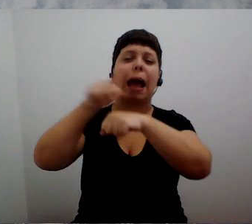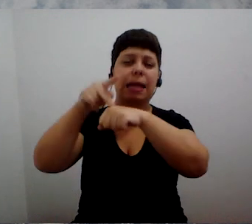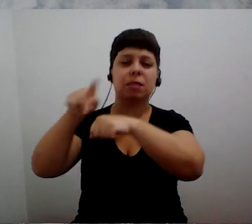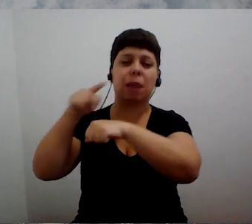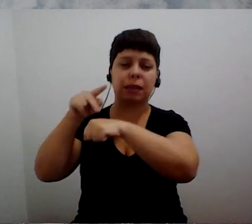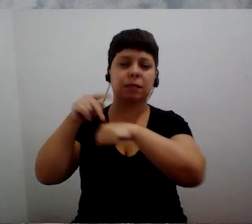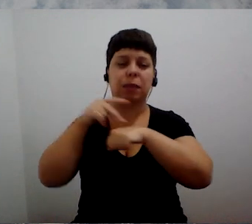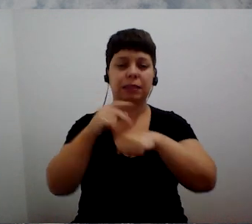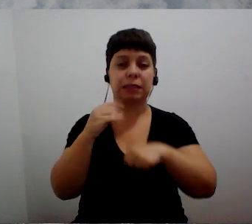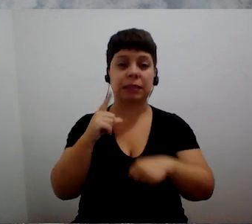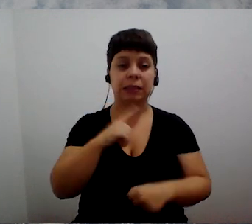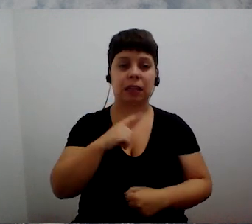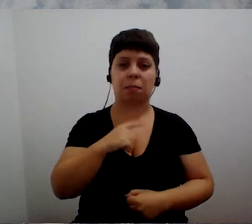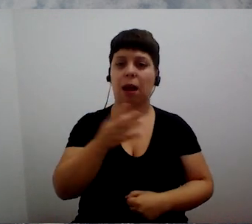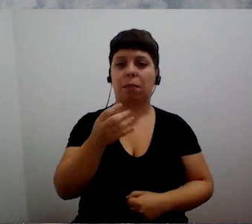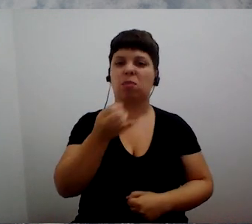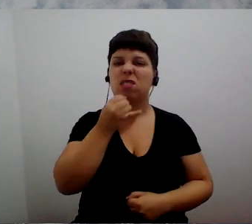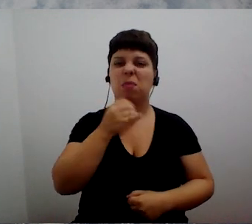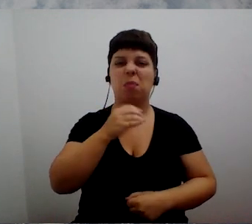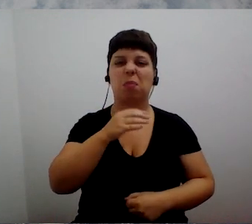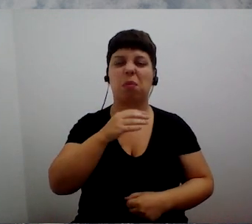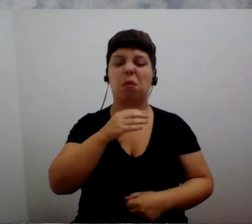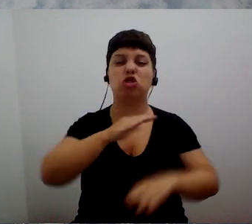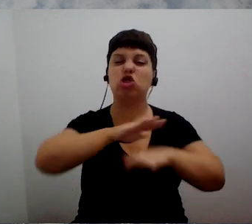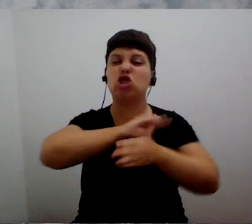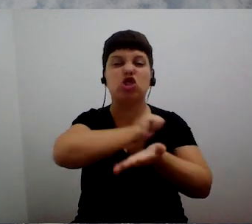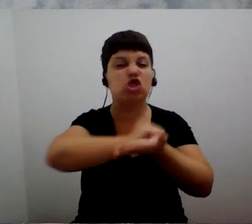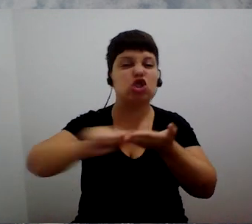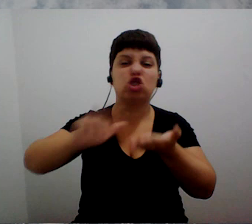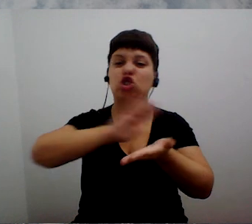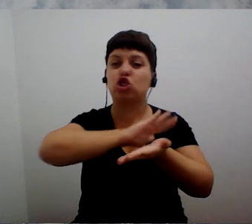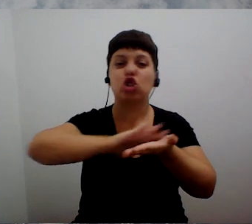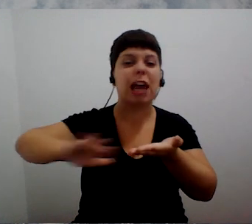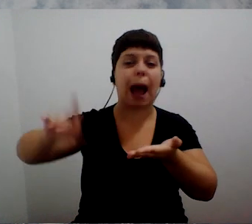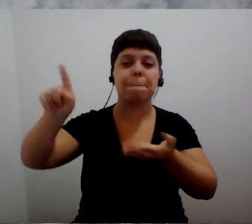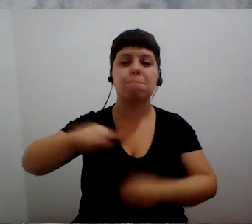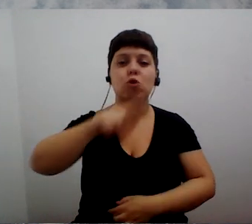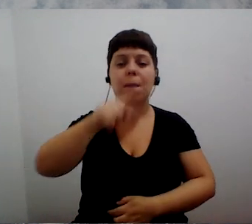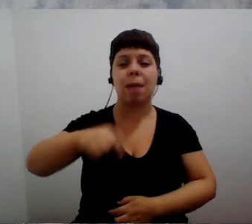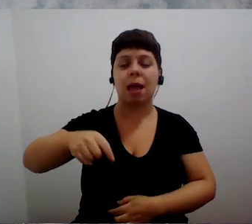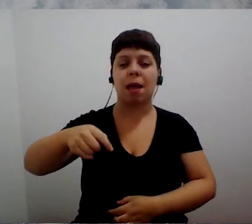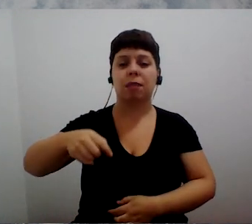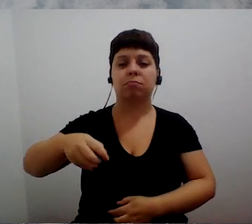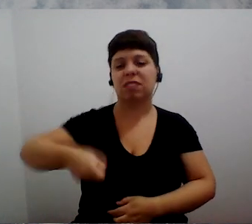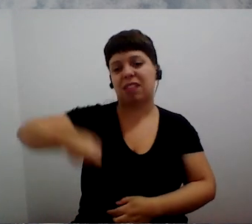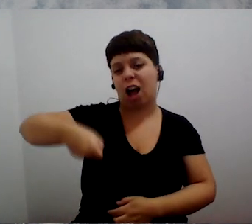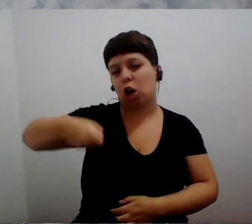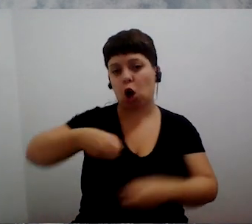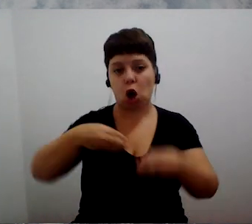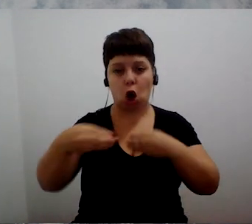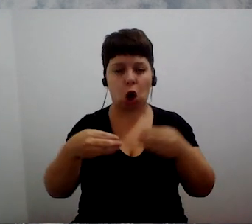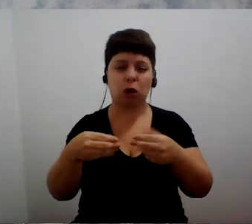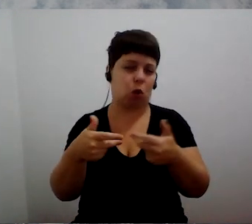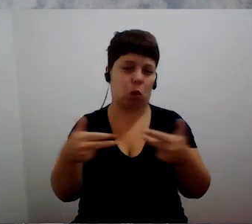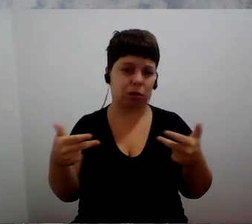to, there are many initiatives at national level to sort of ban plastic bags, etc.,